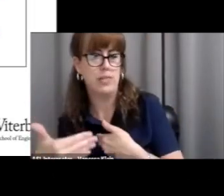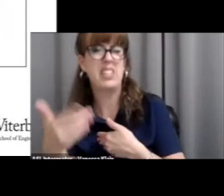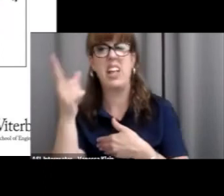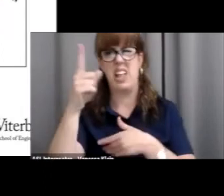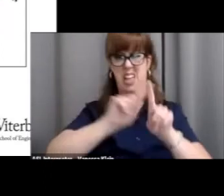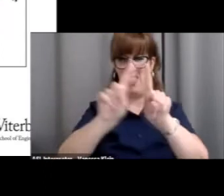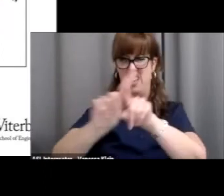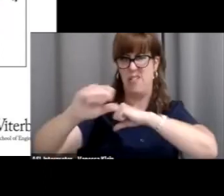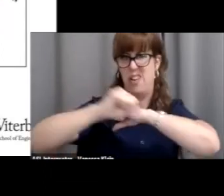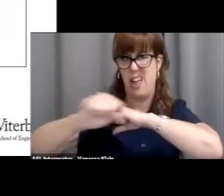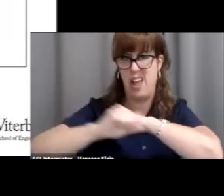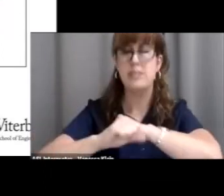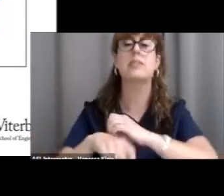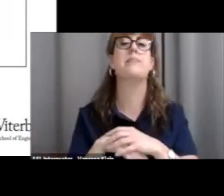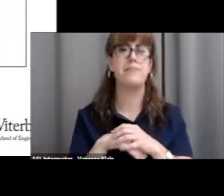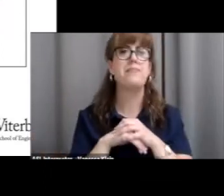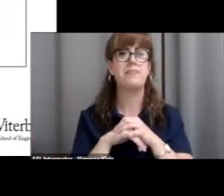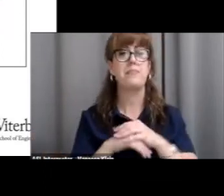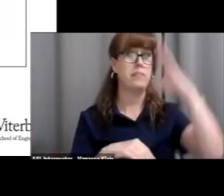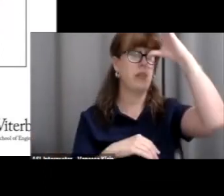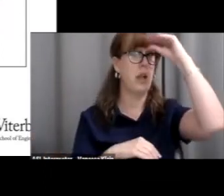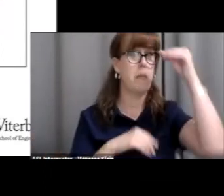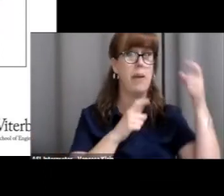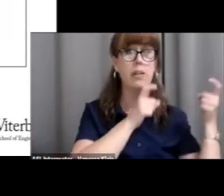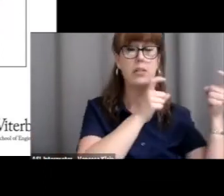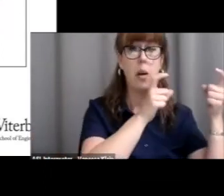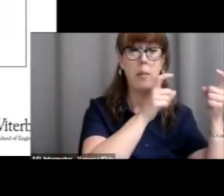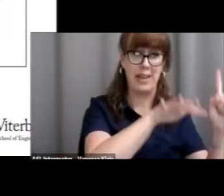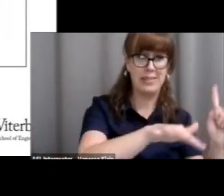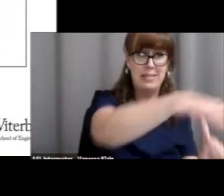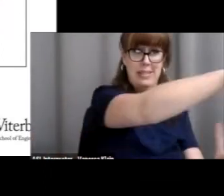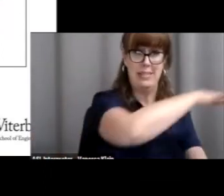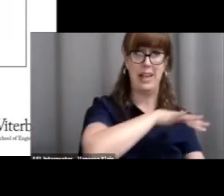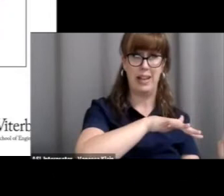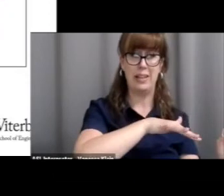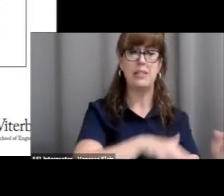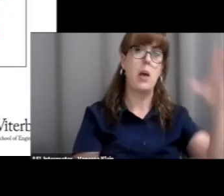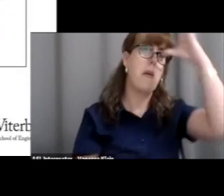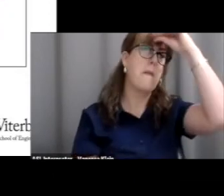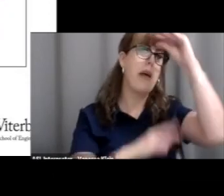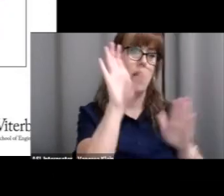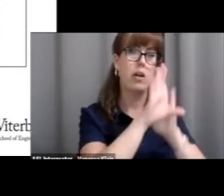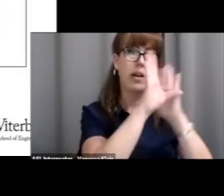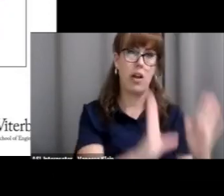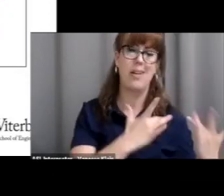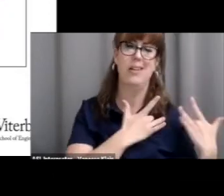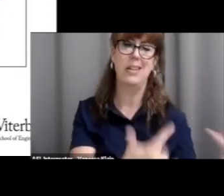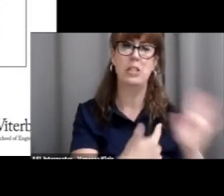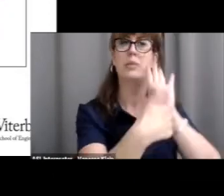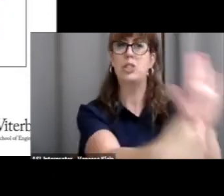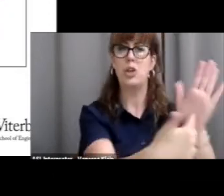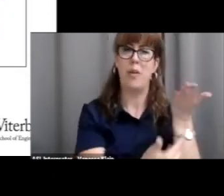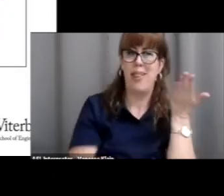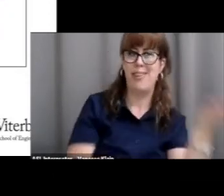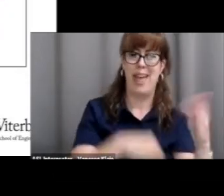As far as male-dominated settings, we see that male characters are more likely to be shown in